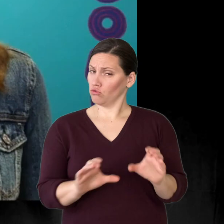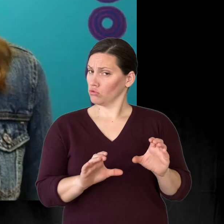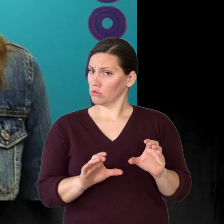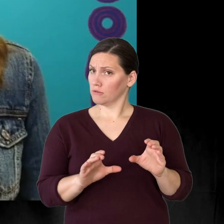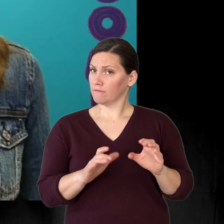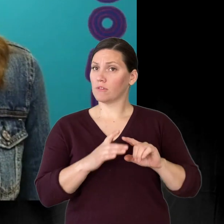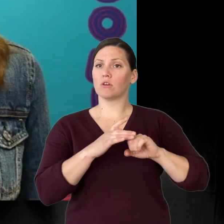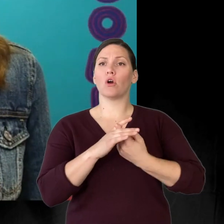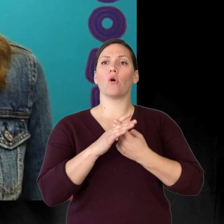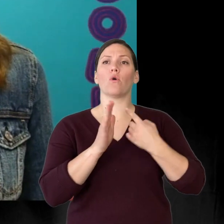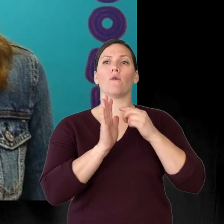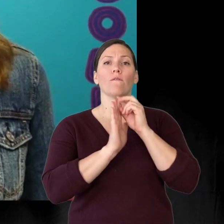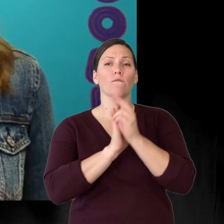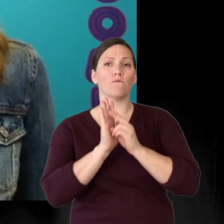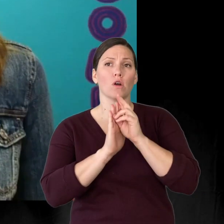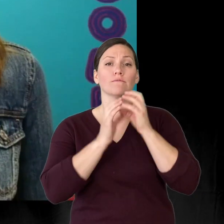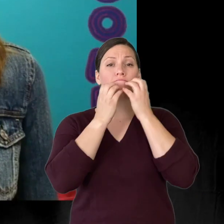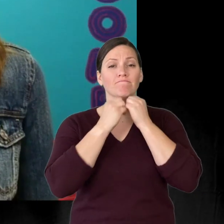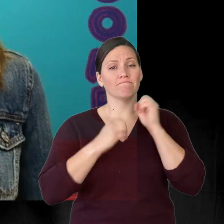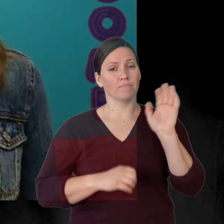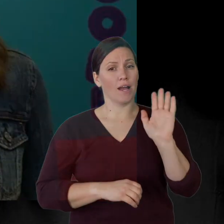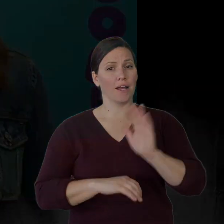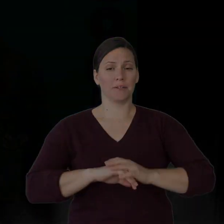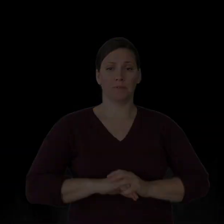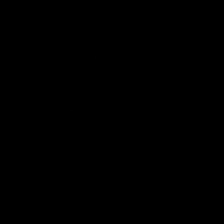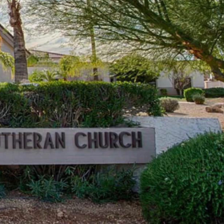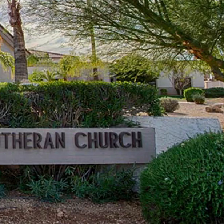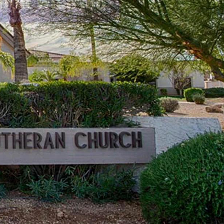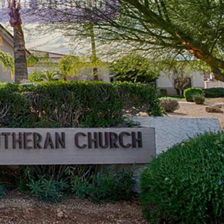do. Begin our video devotions. Bye, friends.